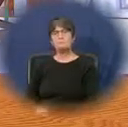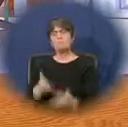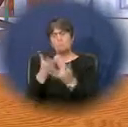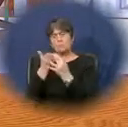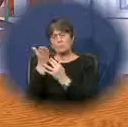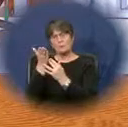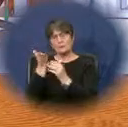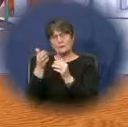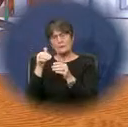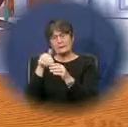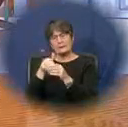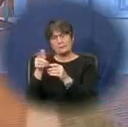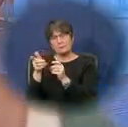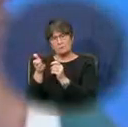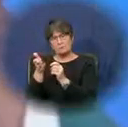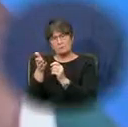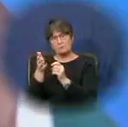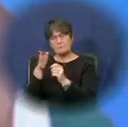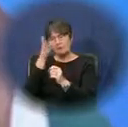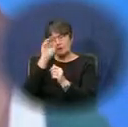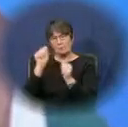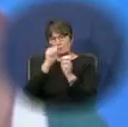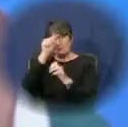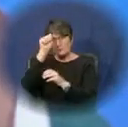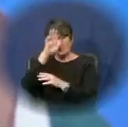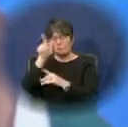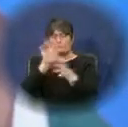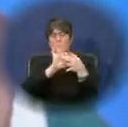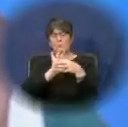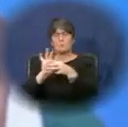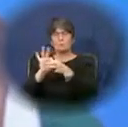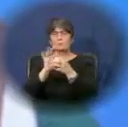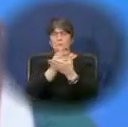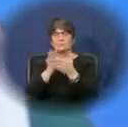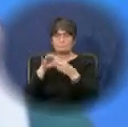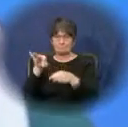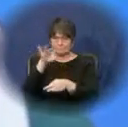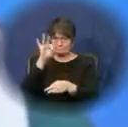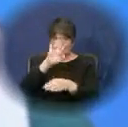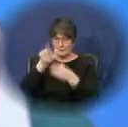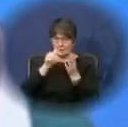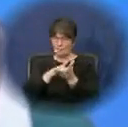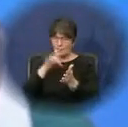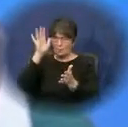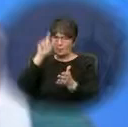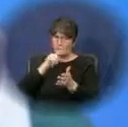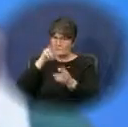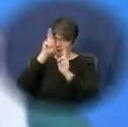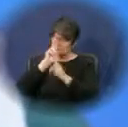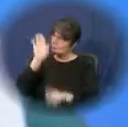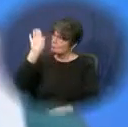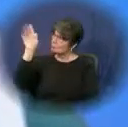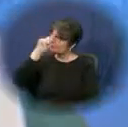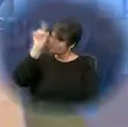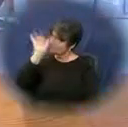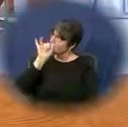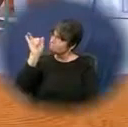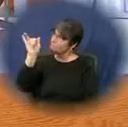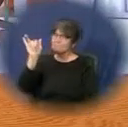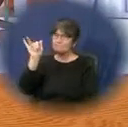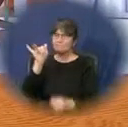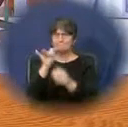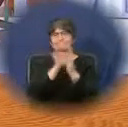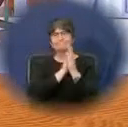Through him and with him and in him, O God Almighty Father, in the unity of the Holy Spirit, all glory and honor is yours forever and